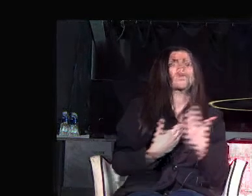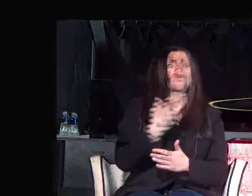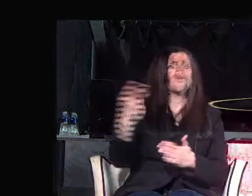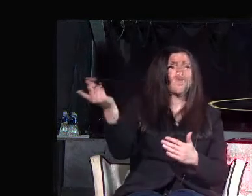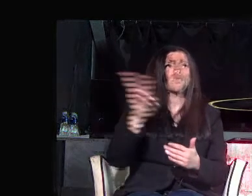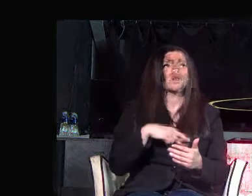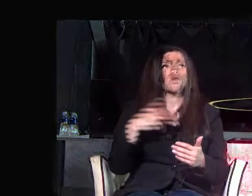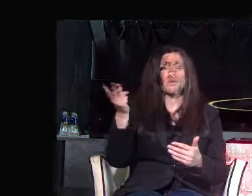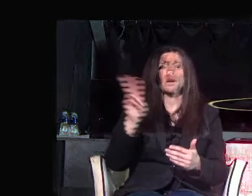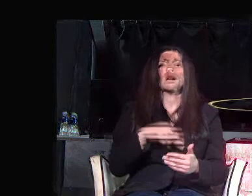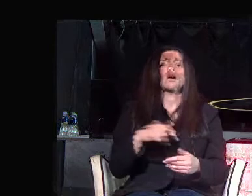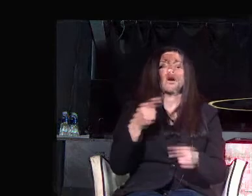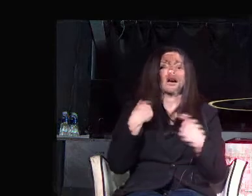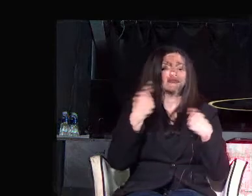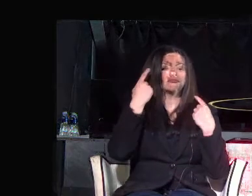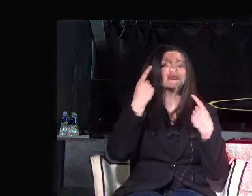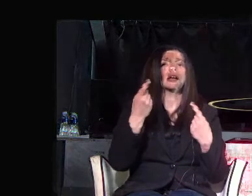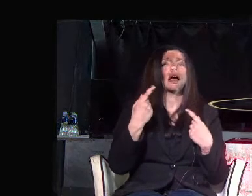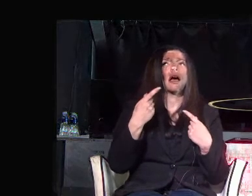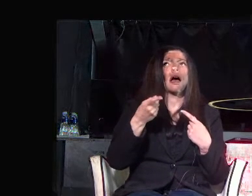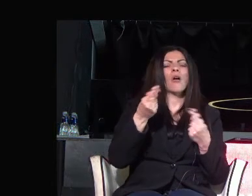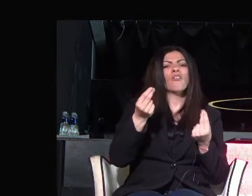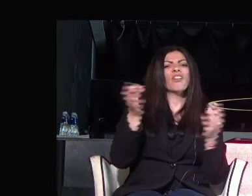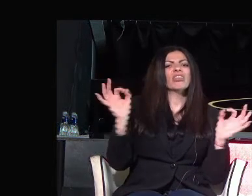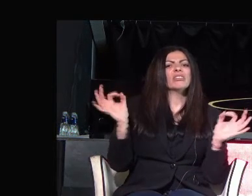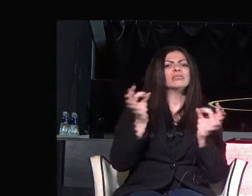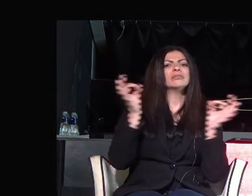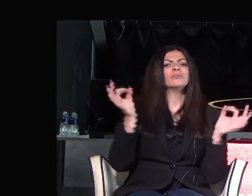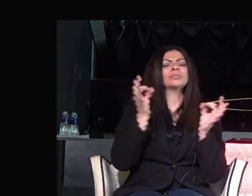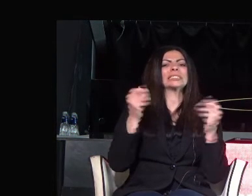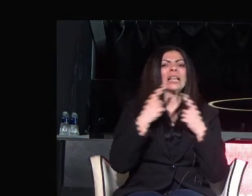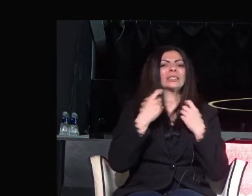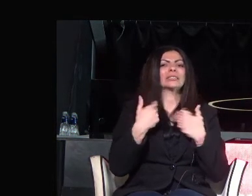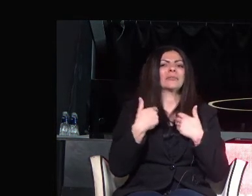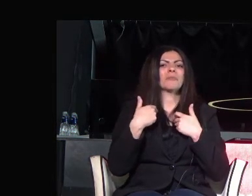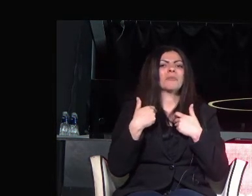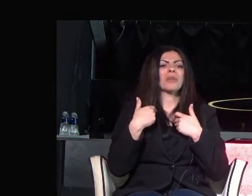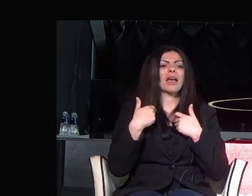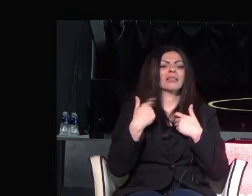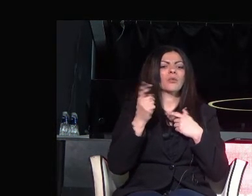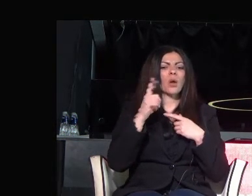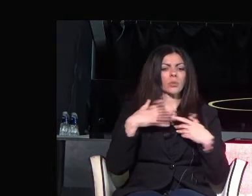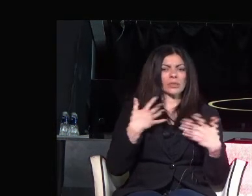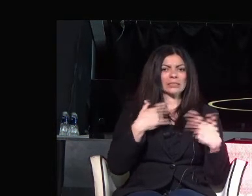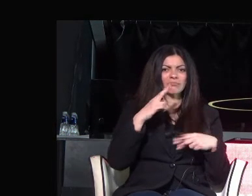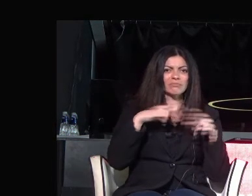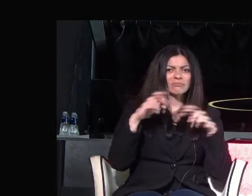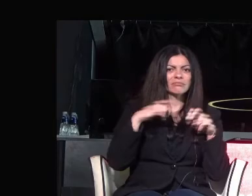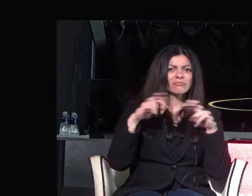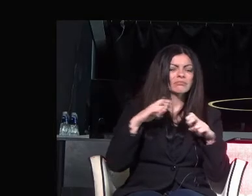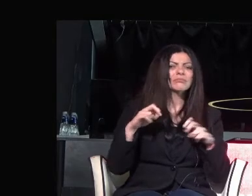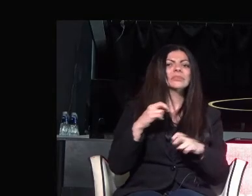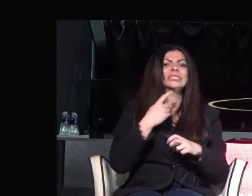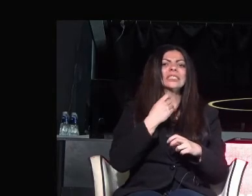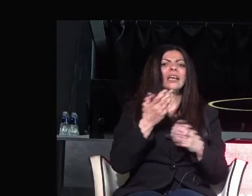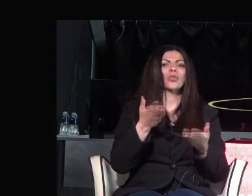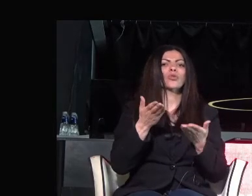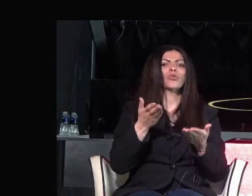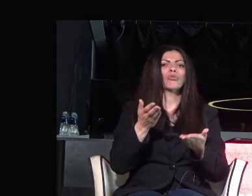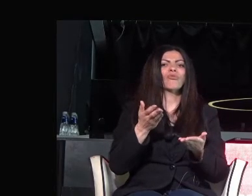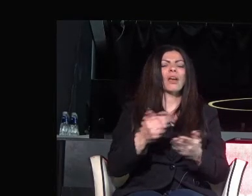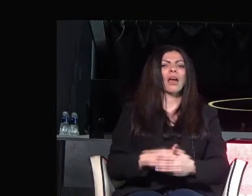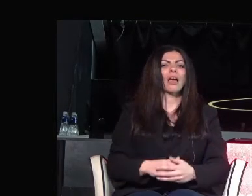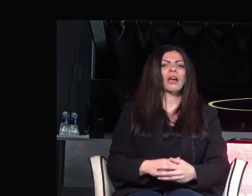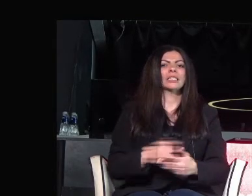during this research. And I titled the research "The Big Homecoming" in a way of reenacting the